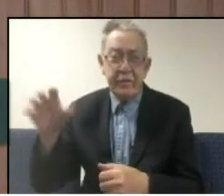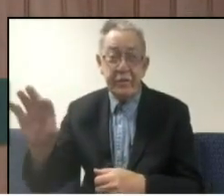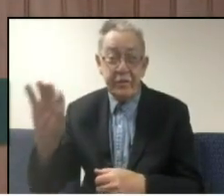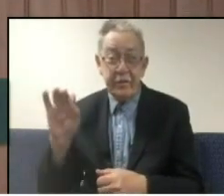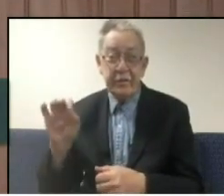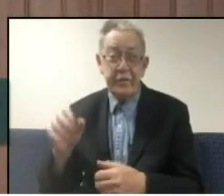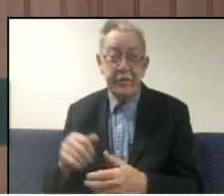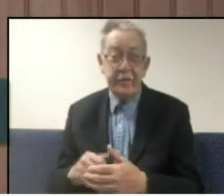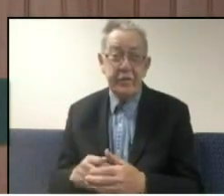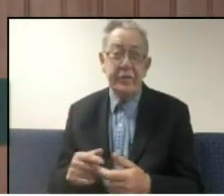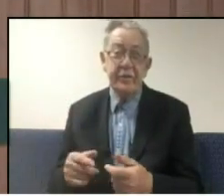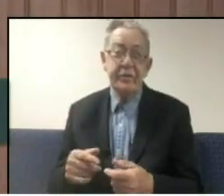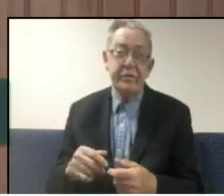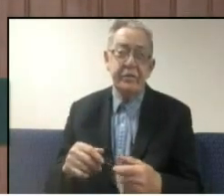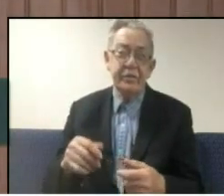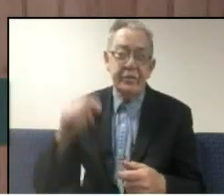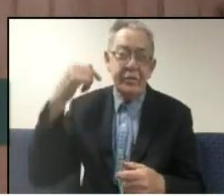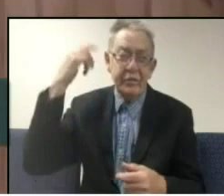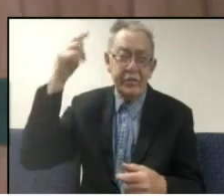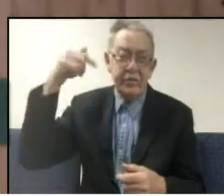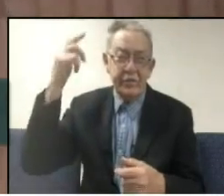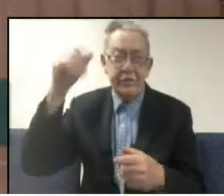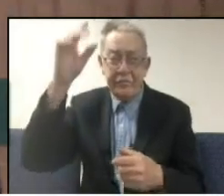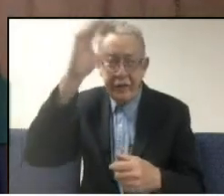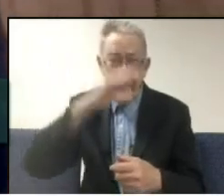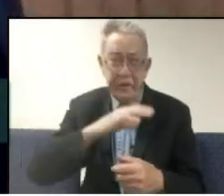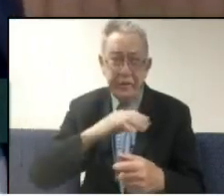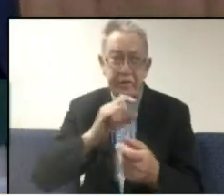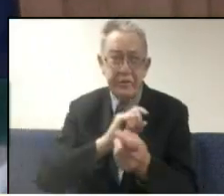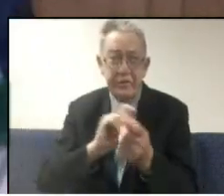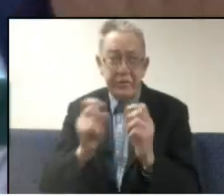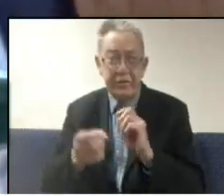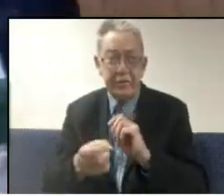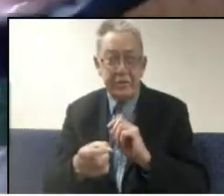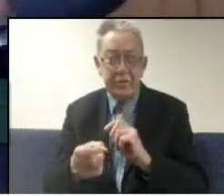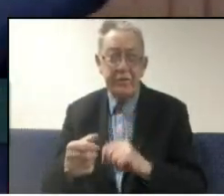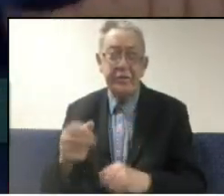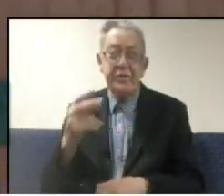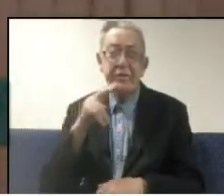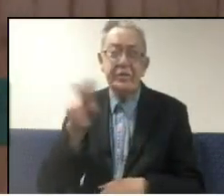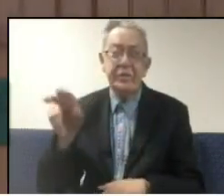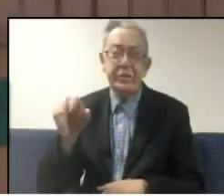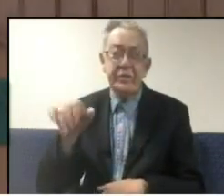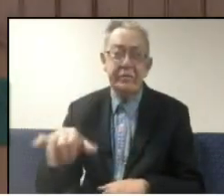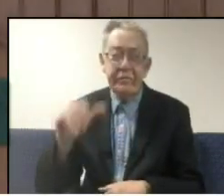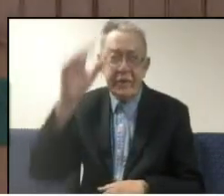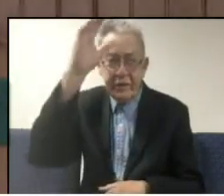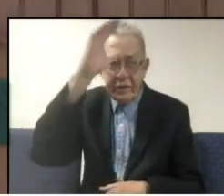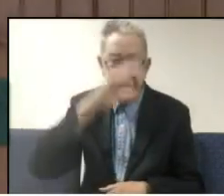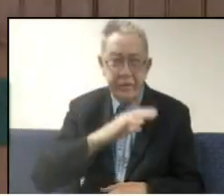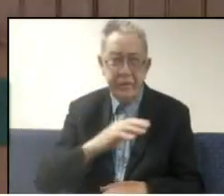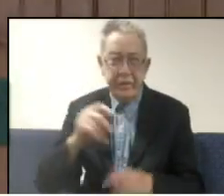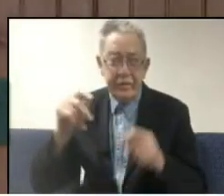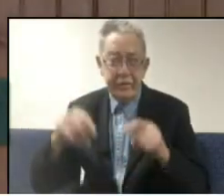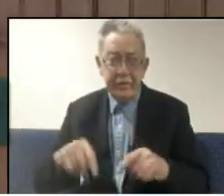can't help but marvel at the transformation that they have seen in this person's life. Here's somebody who is